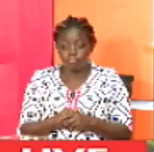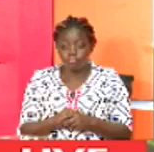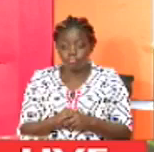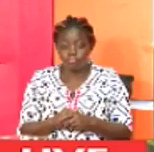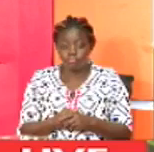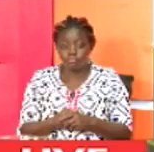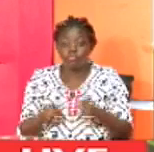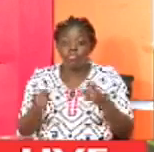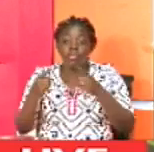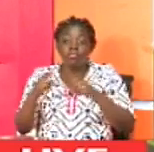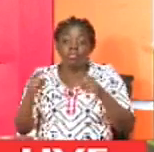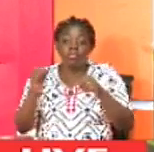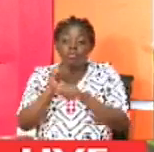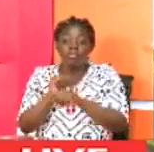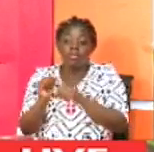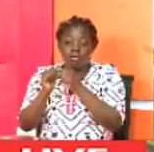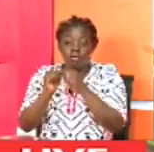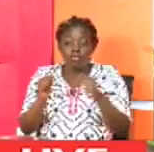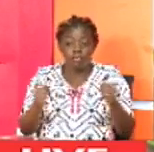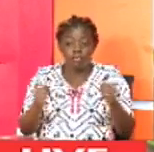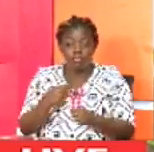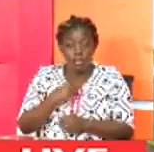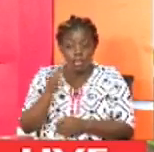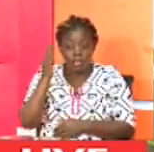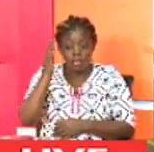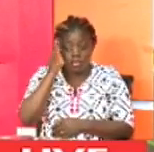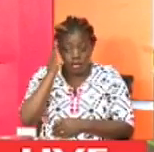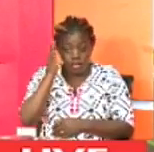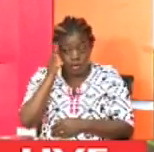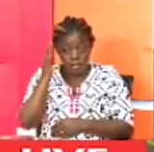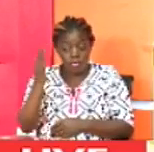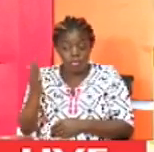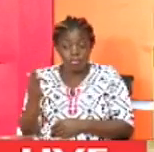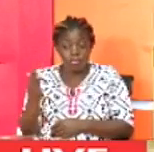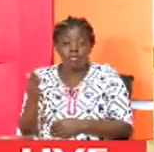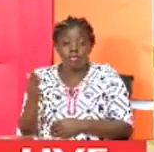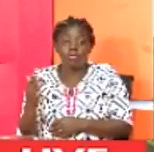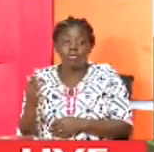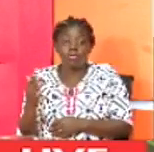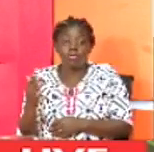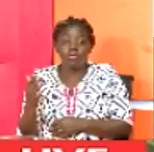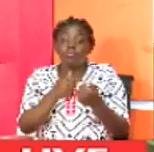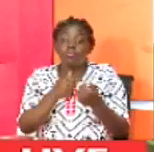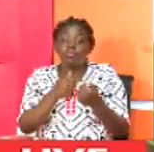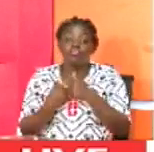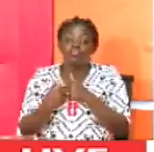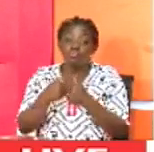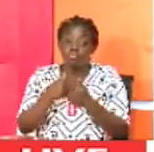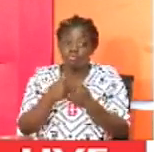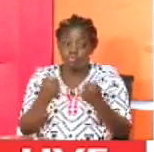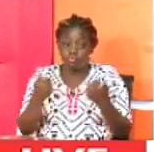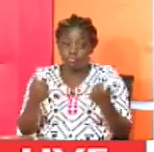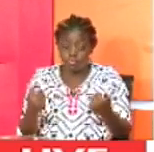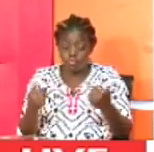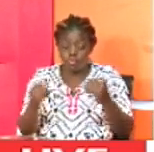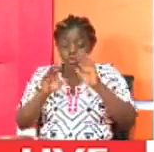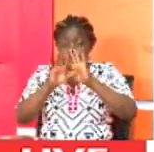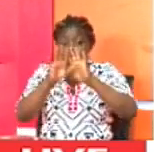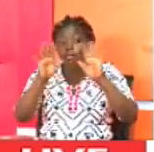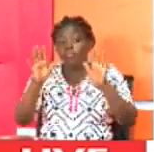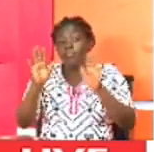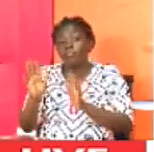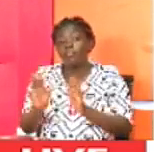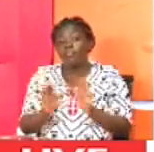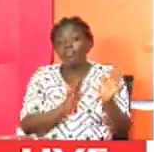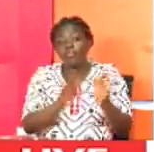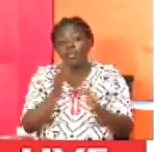But working together, I am very sure these challenges can be overcome. This is a transparent process. If you